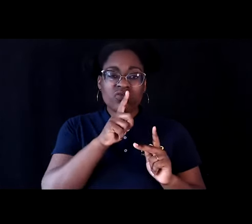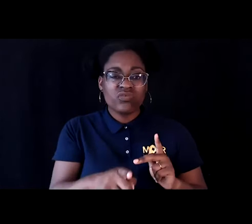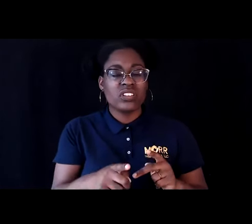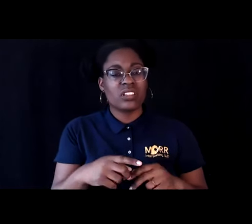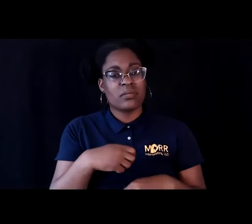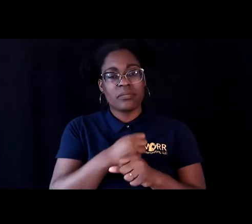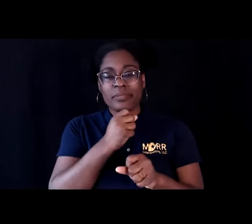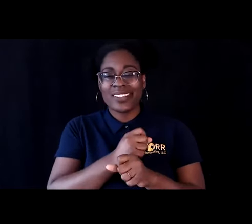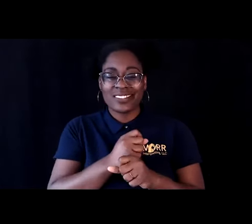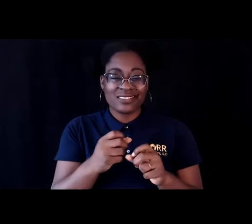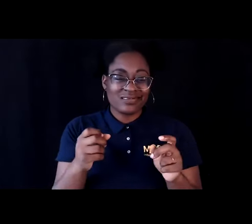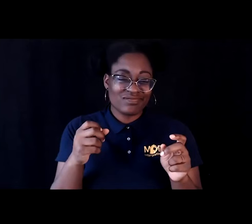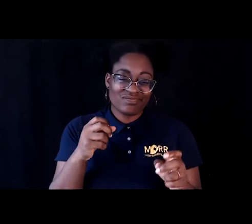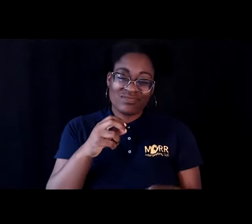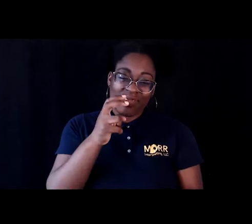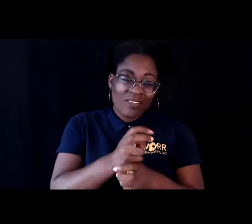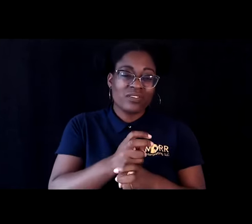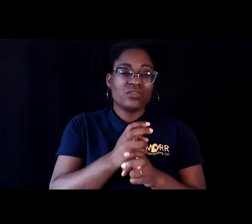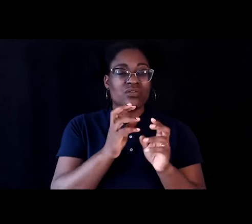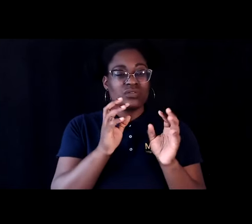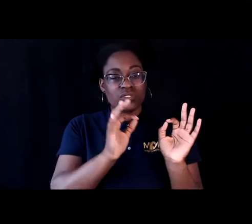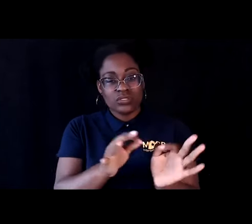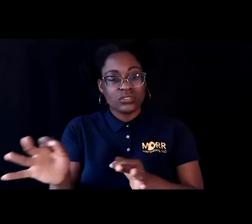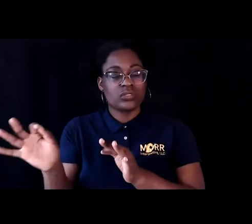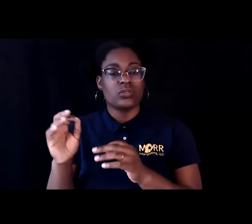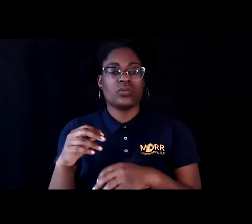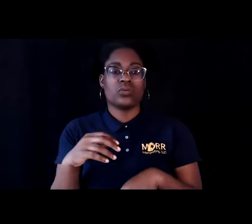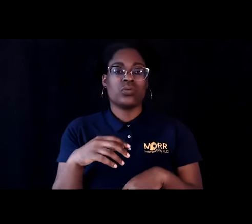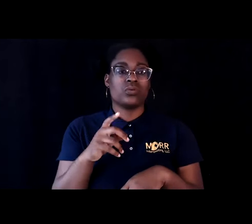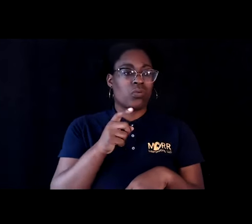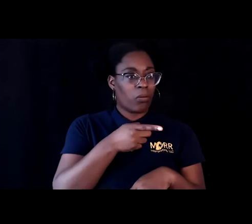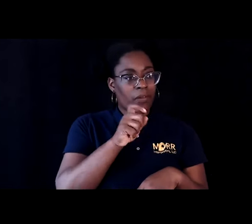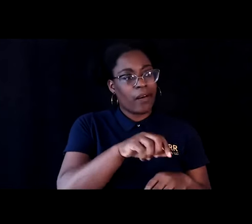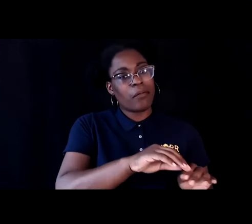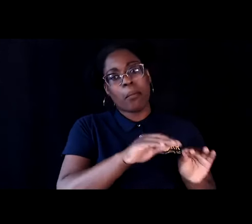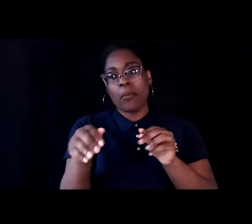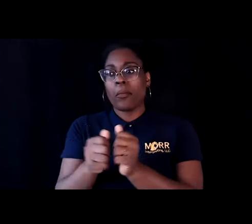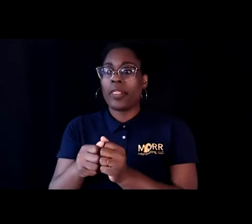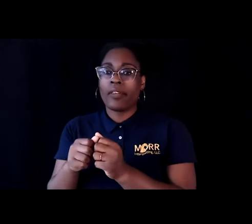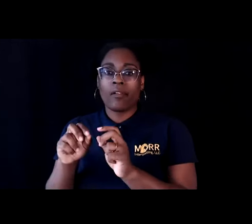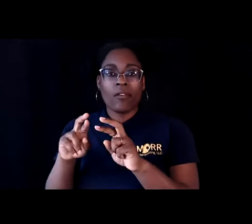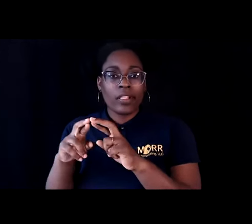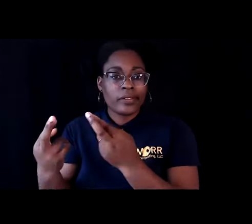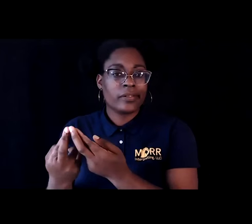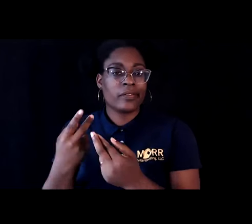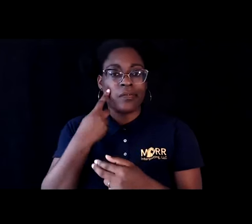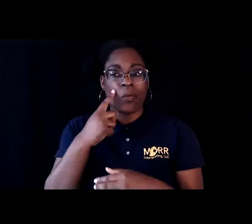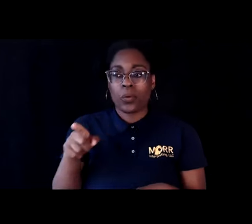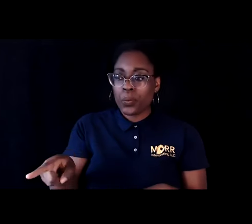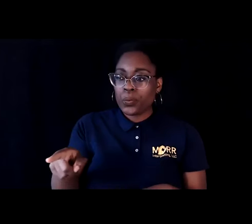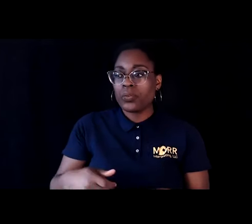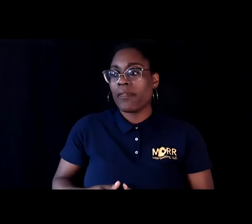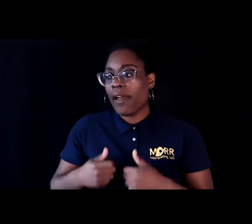off their relatives in certain cases in order to make money or to survive, of people choosing